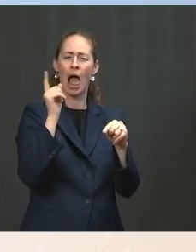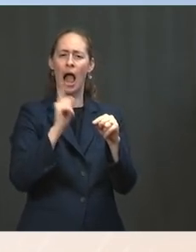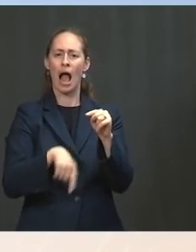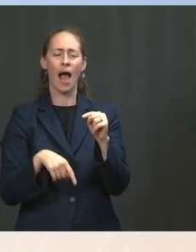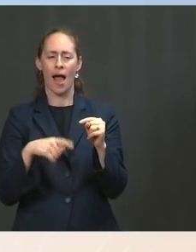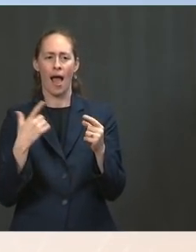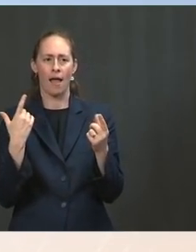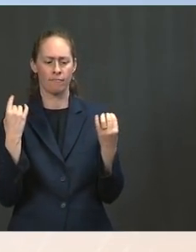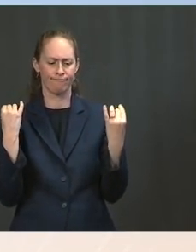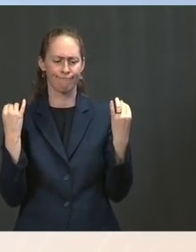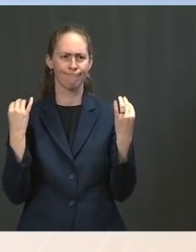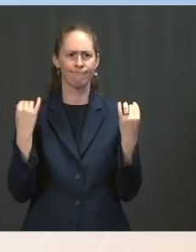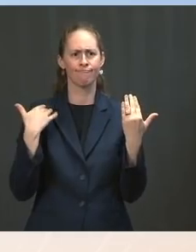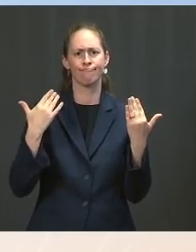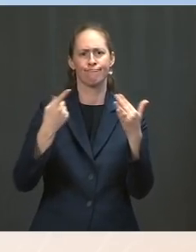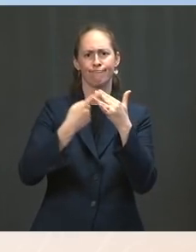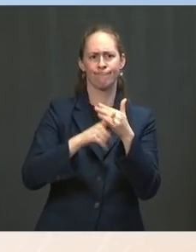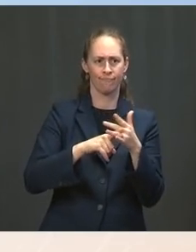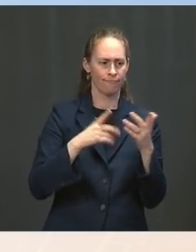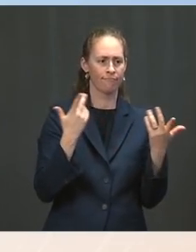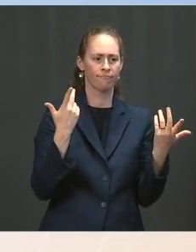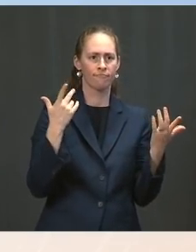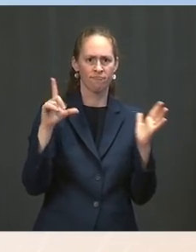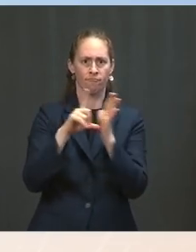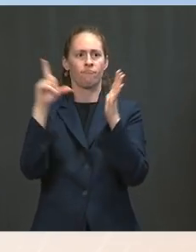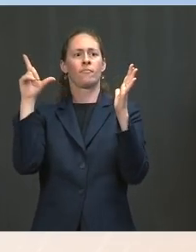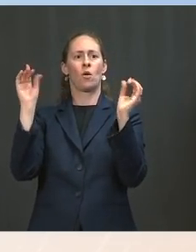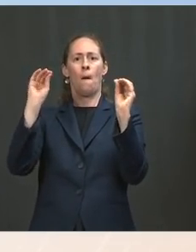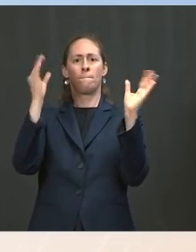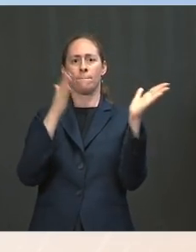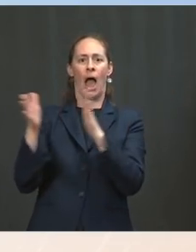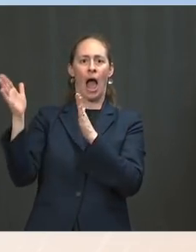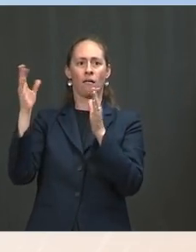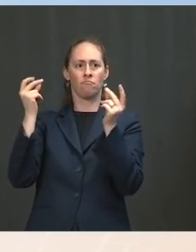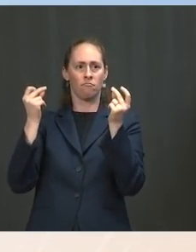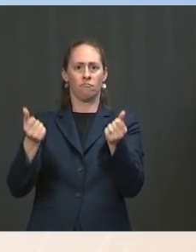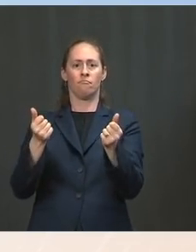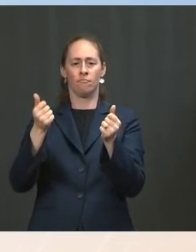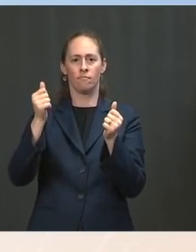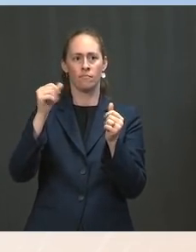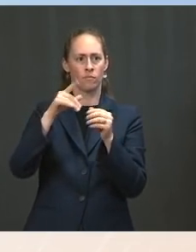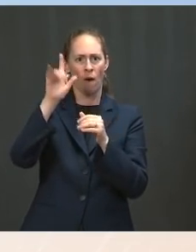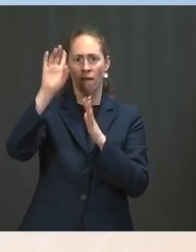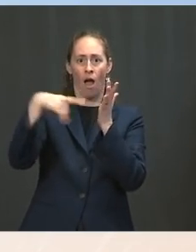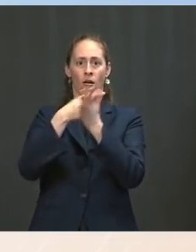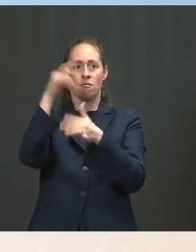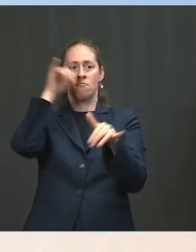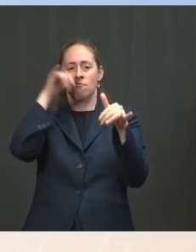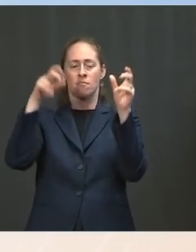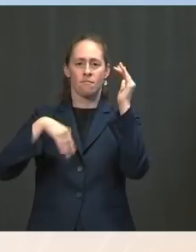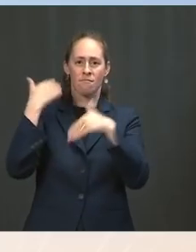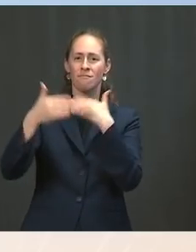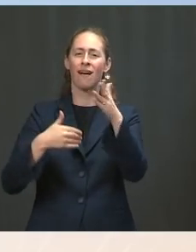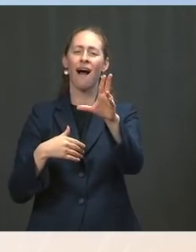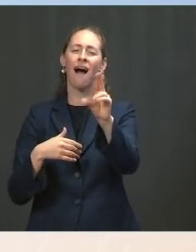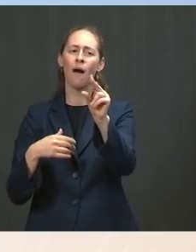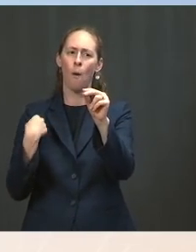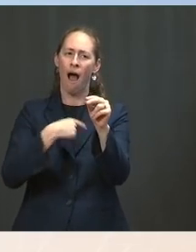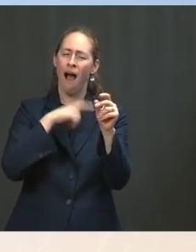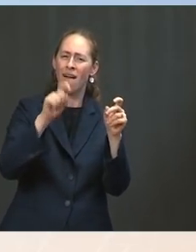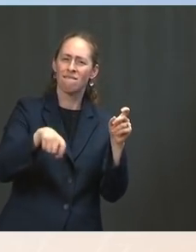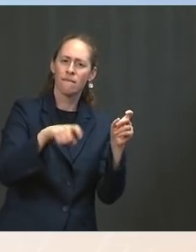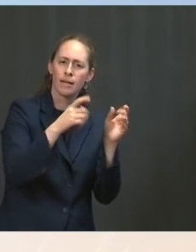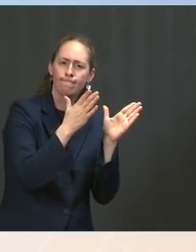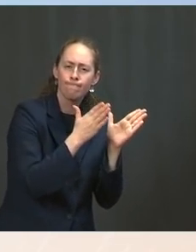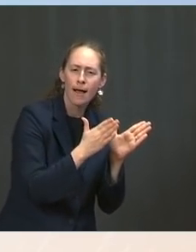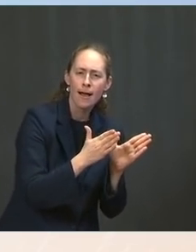in 24 hours. This is something that we have prepared, pre-positioned, engaged with allies and partners on over the course of time, so that